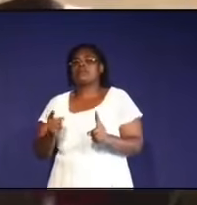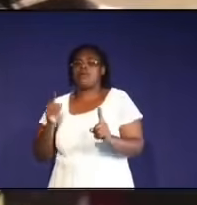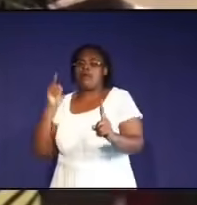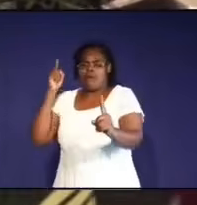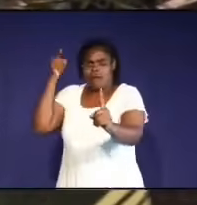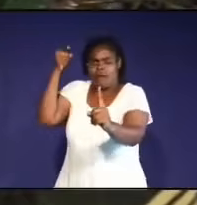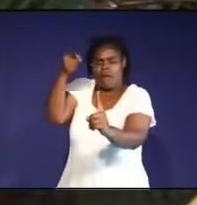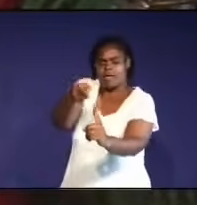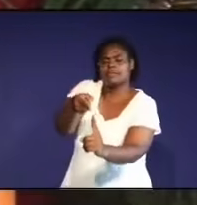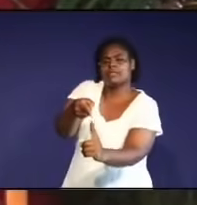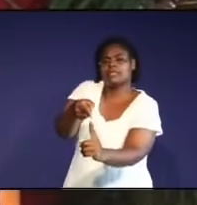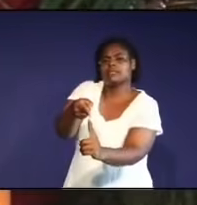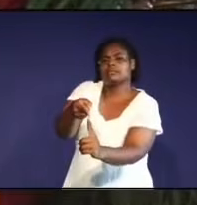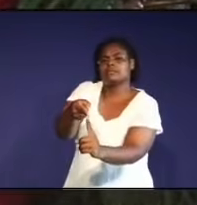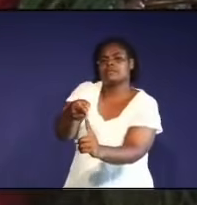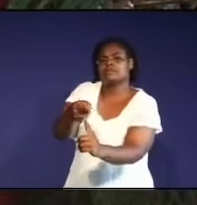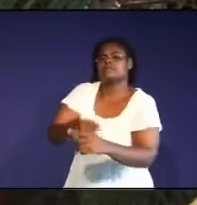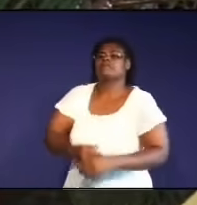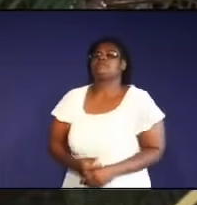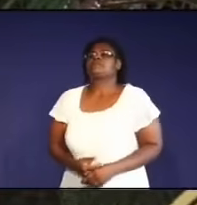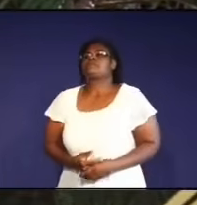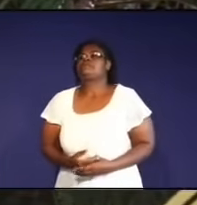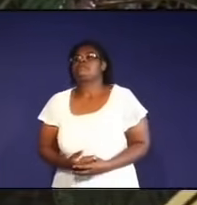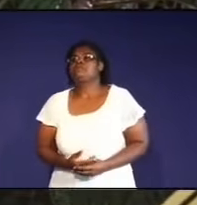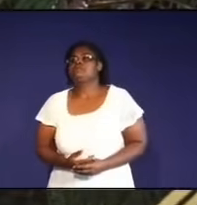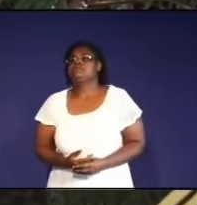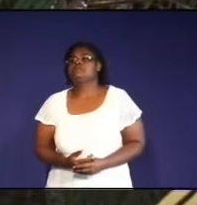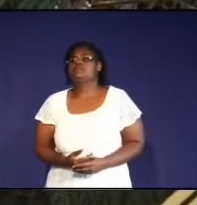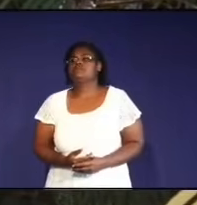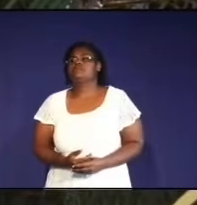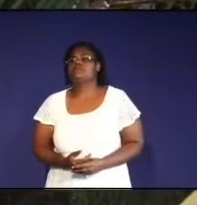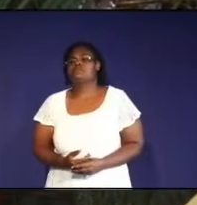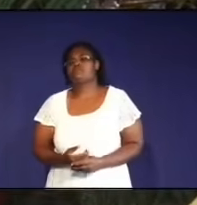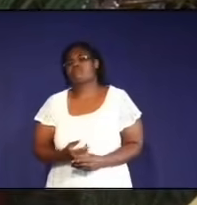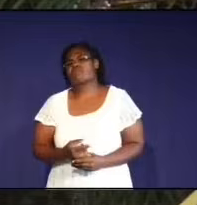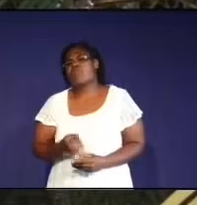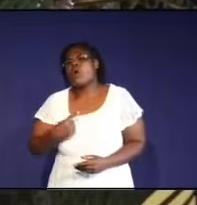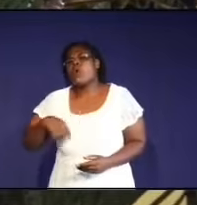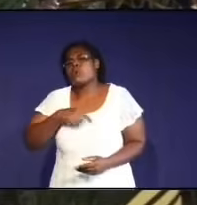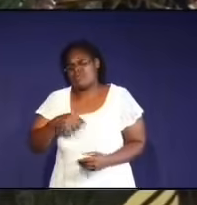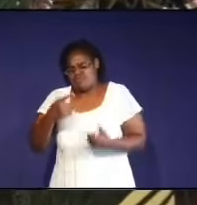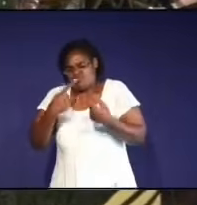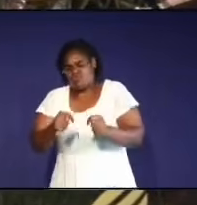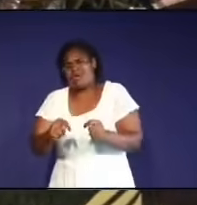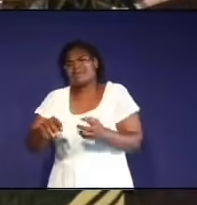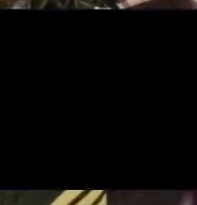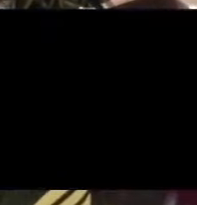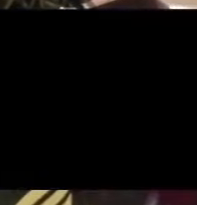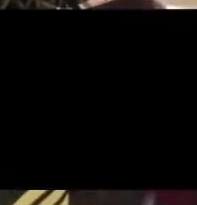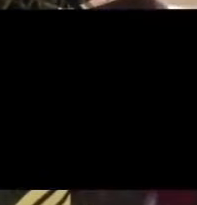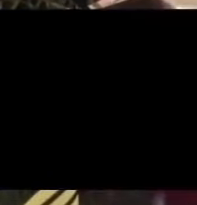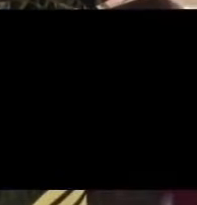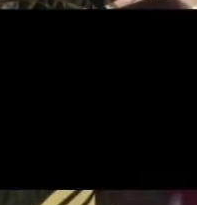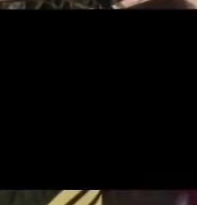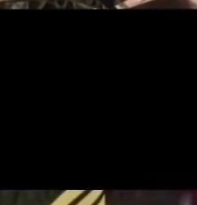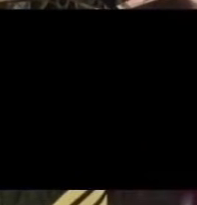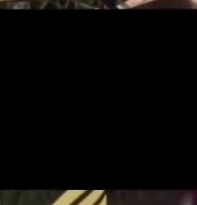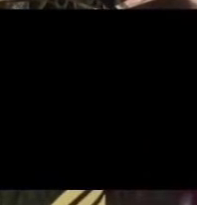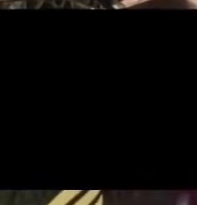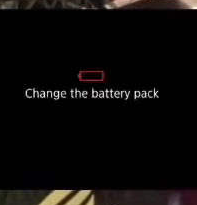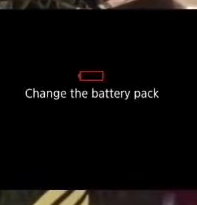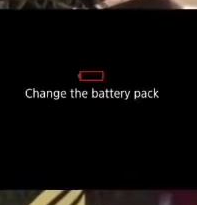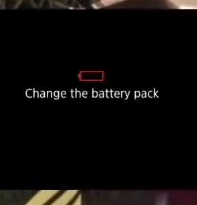It's only until. We may confuse some people, but it's only